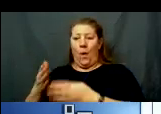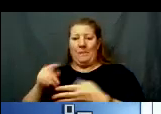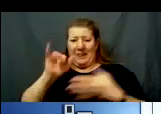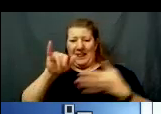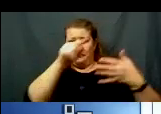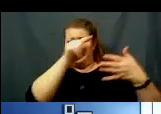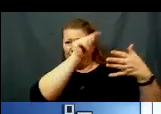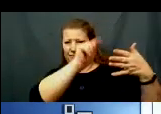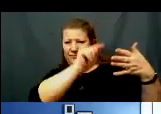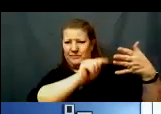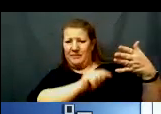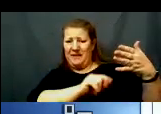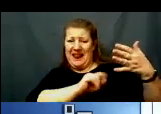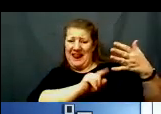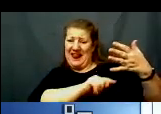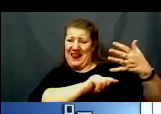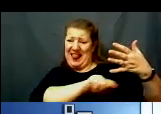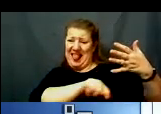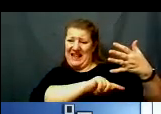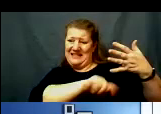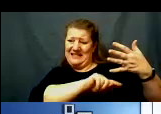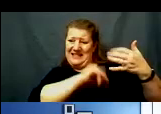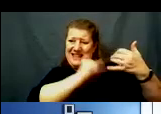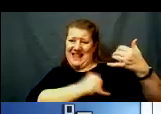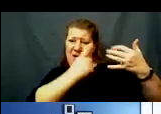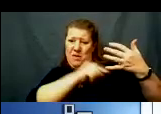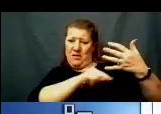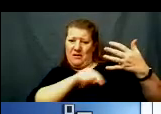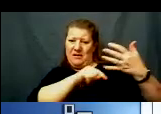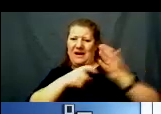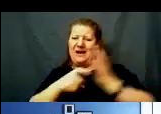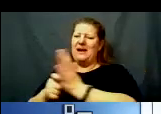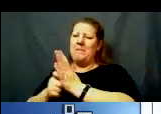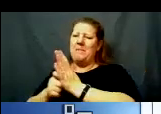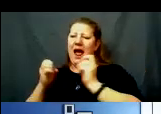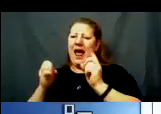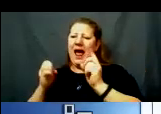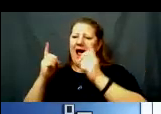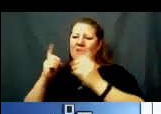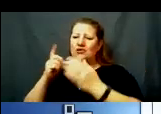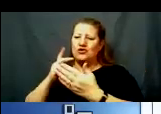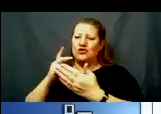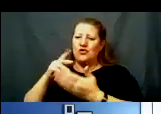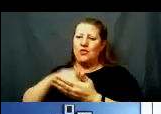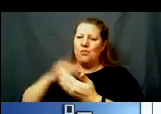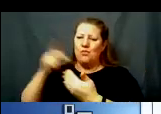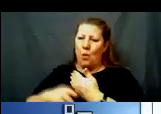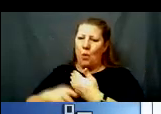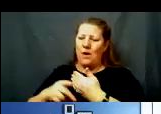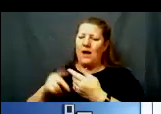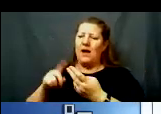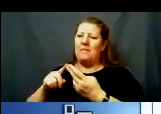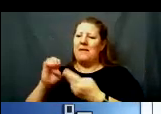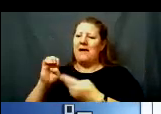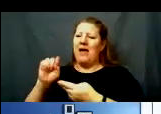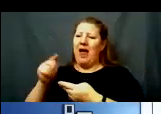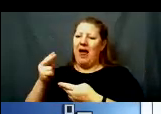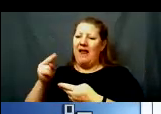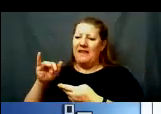last bullet point, demanding educational programs, ethnic studies, women's studies, and pause for